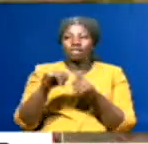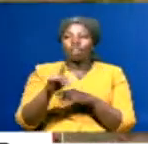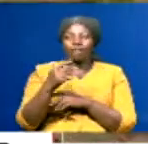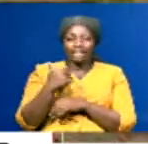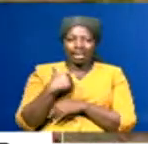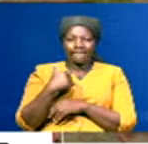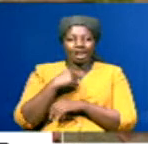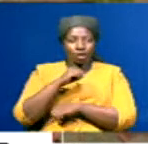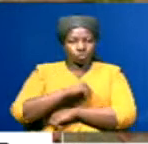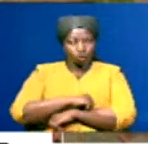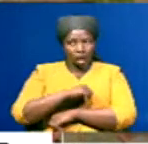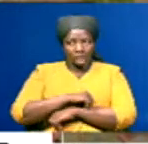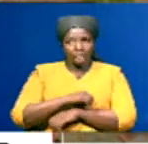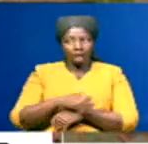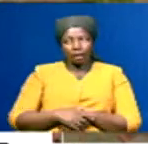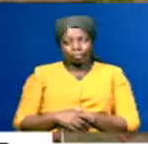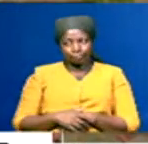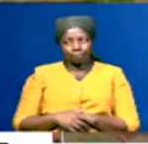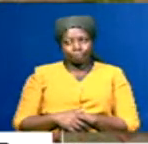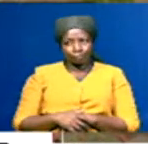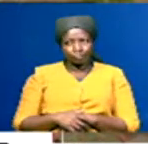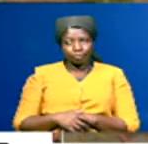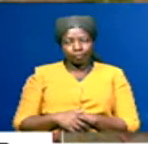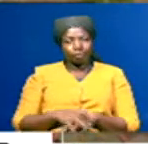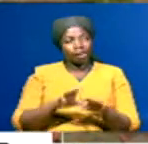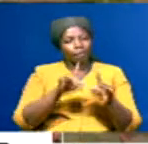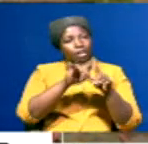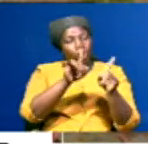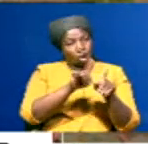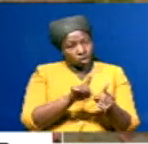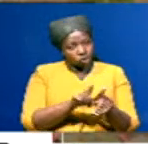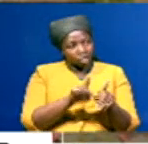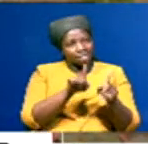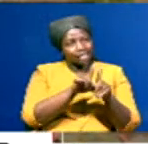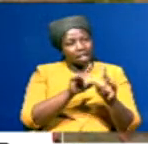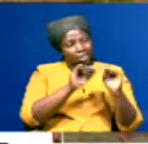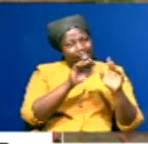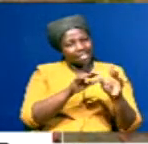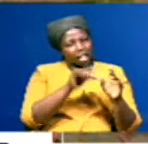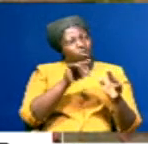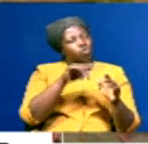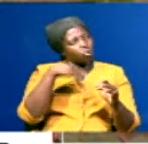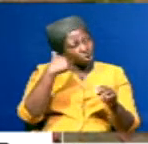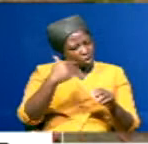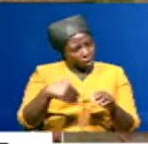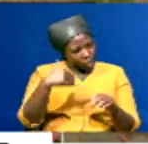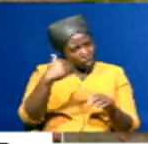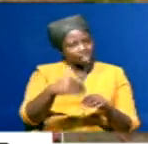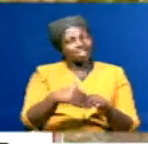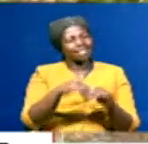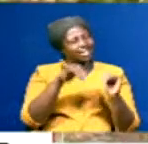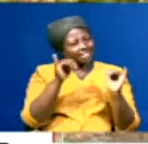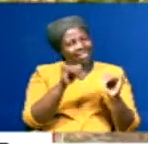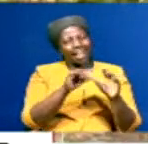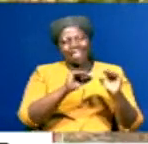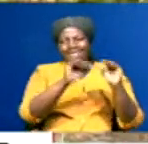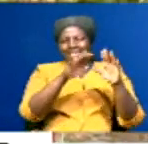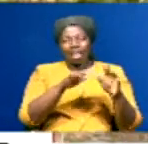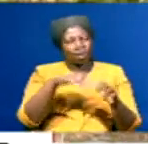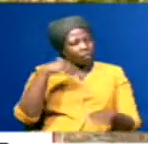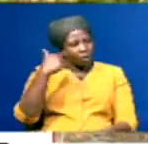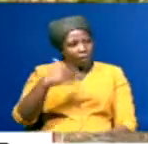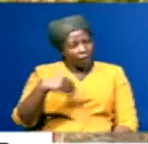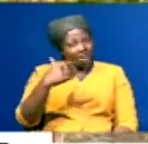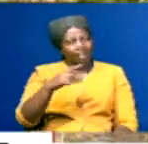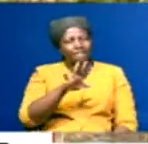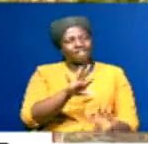But even that, as a teacher, you are always a teacher. You will always find something to